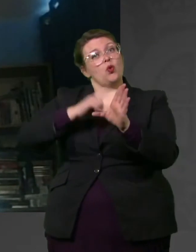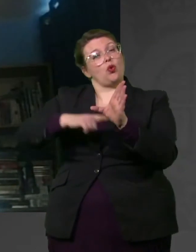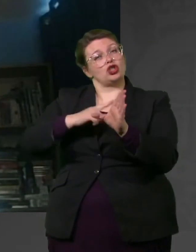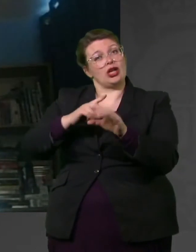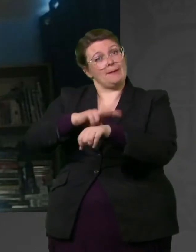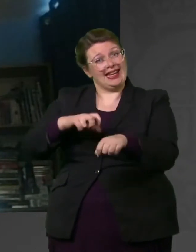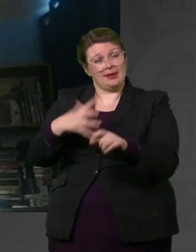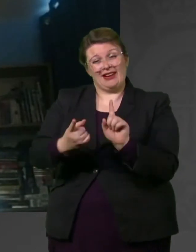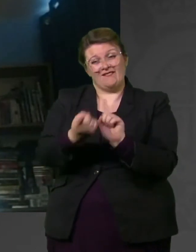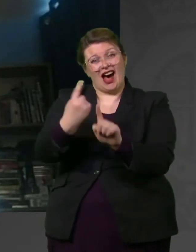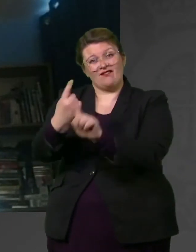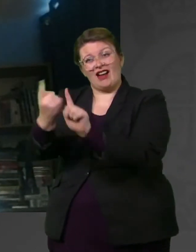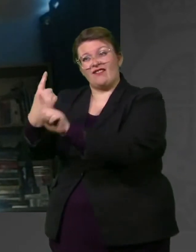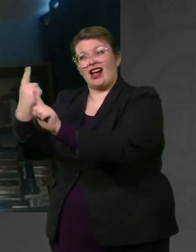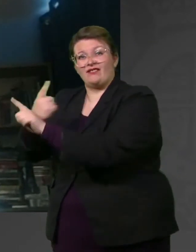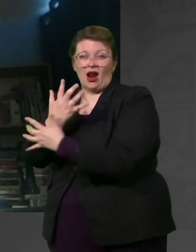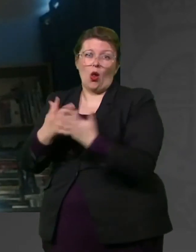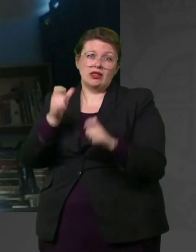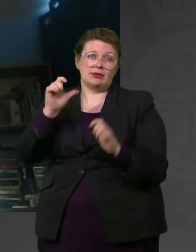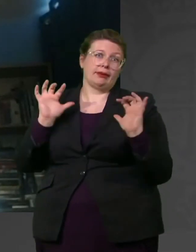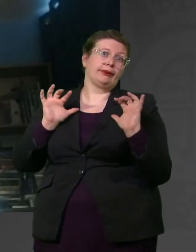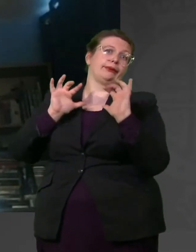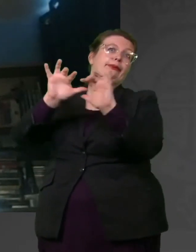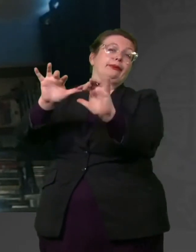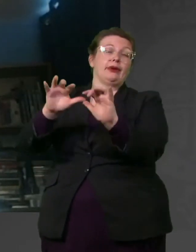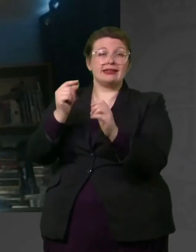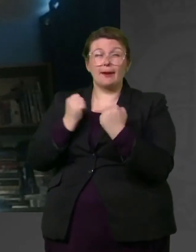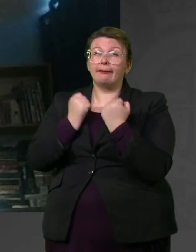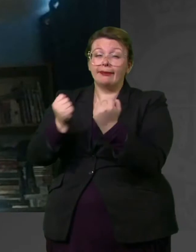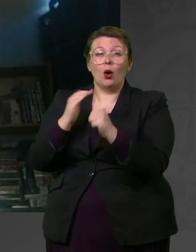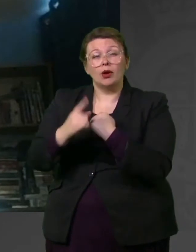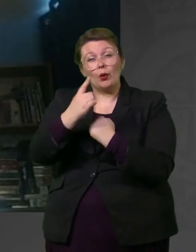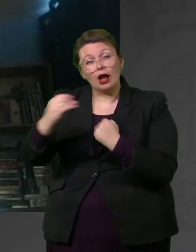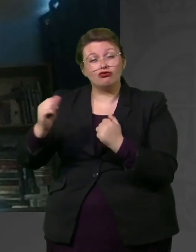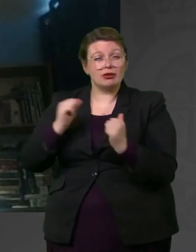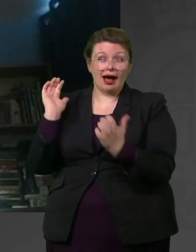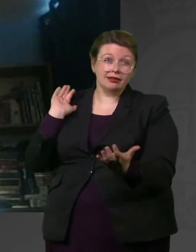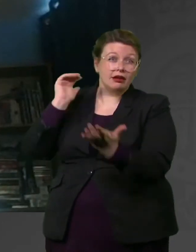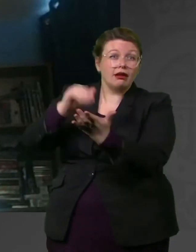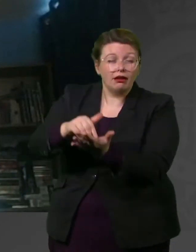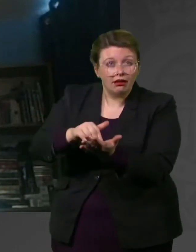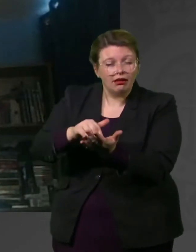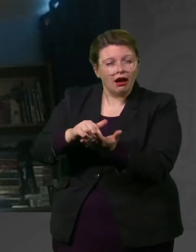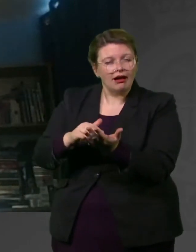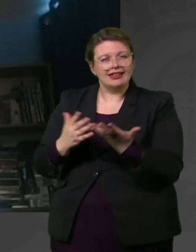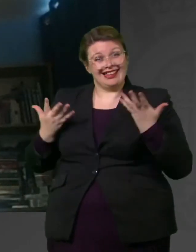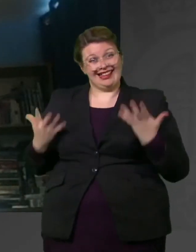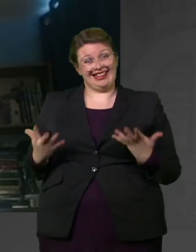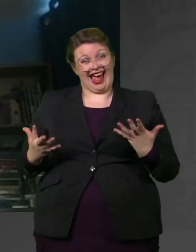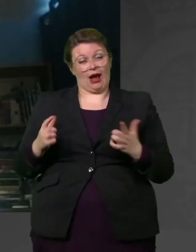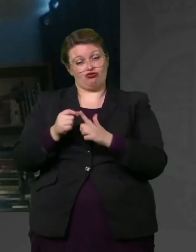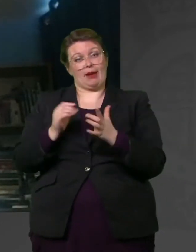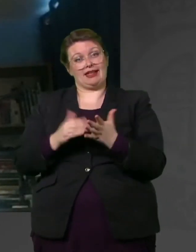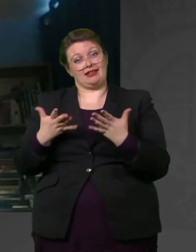some cases more than 100 miles. Now that the Prime Minister has set out his roadmap out of lockdown, are you concerned people